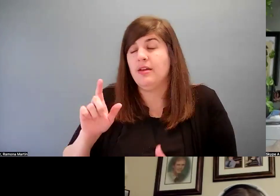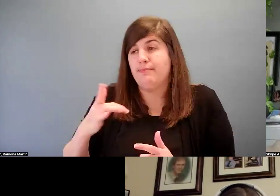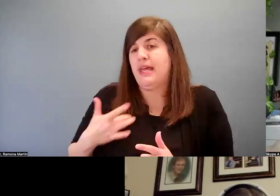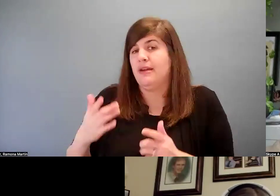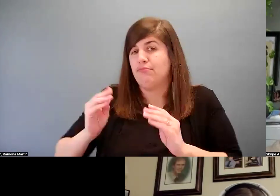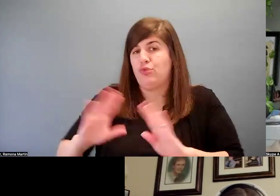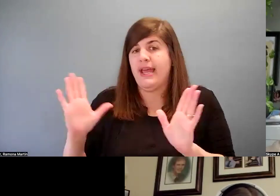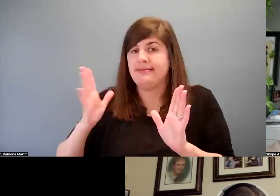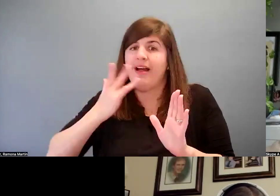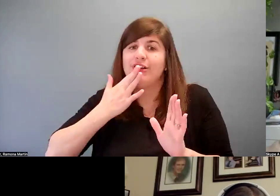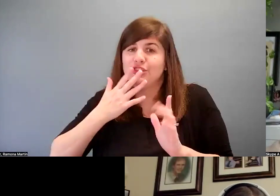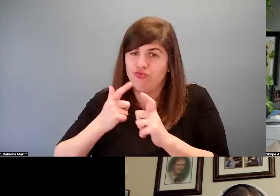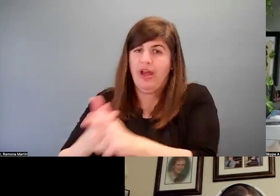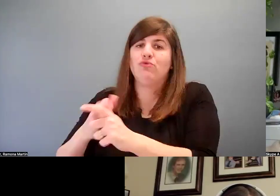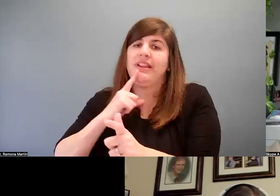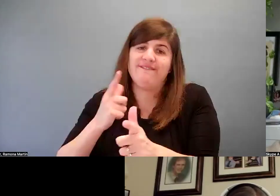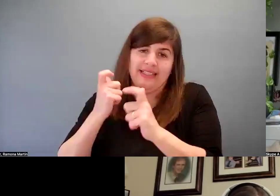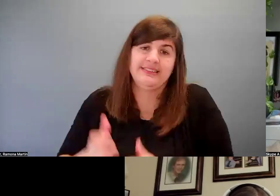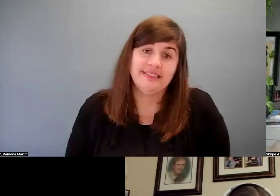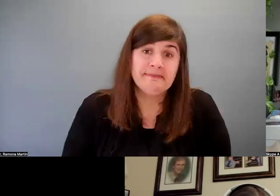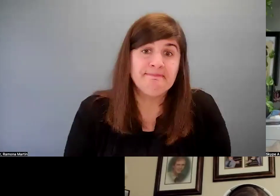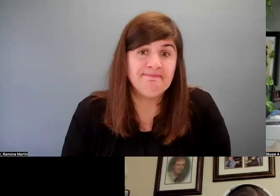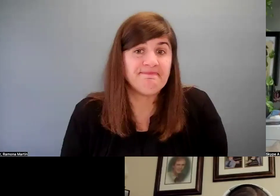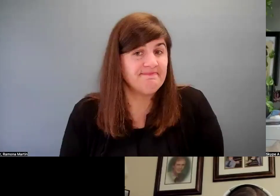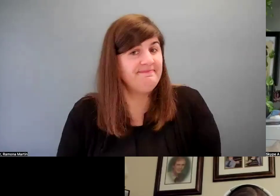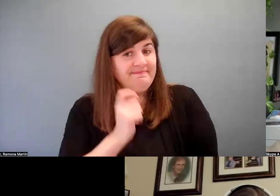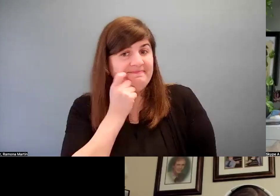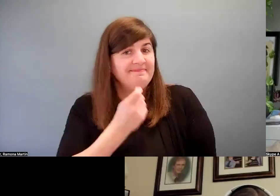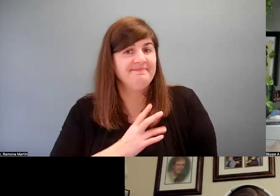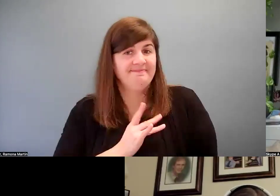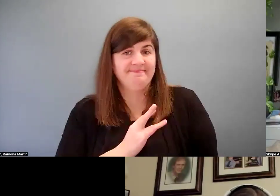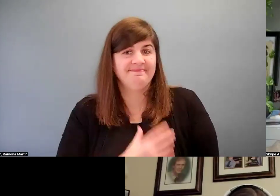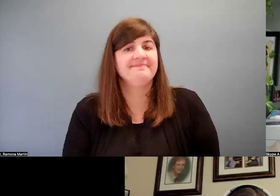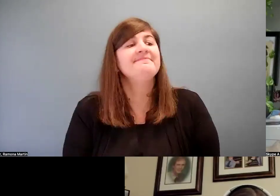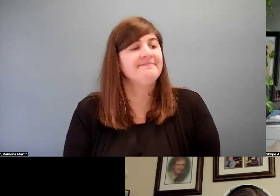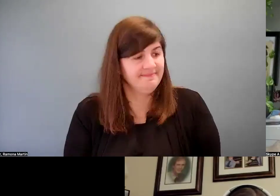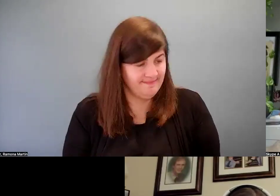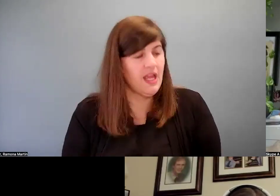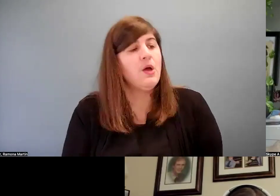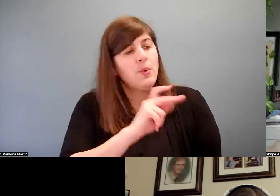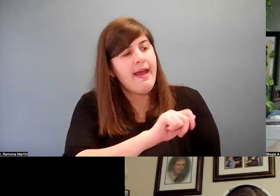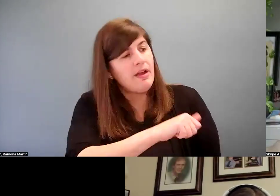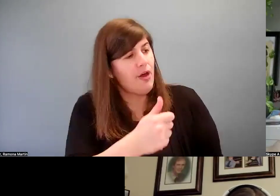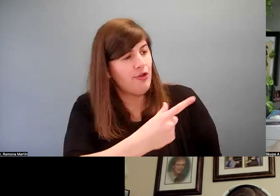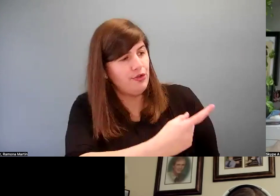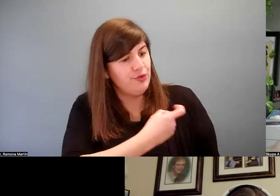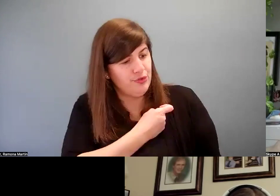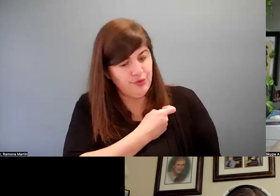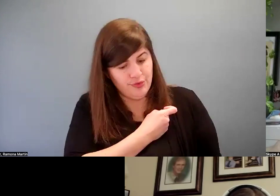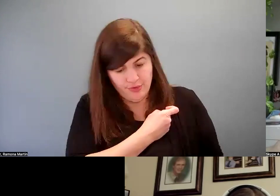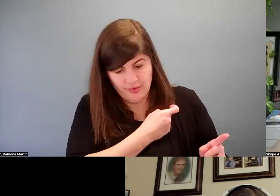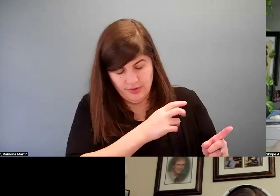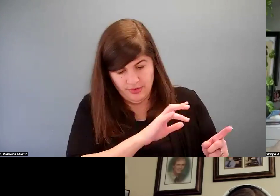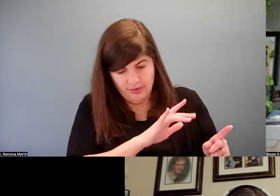colors and run across the ground really fast. They're so cool. Um, okay. We